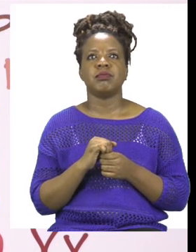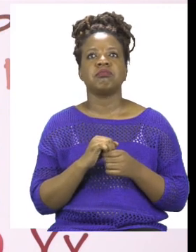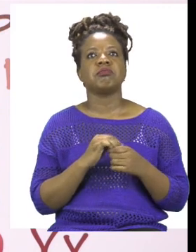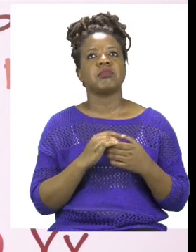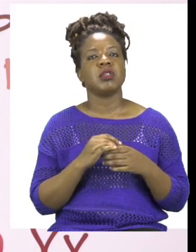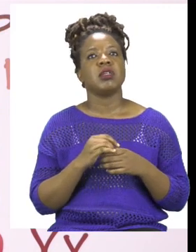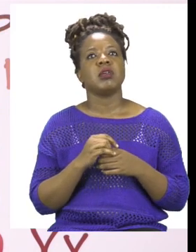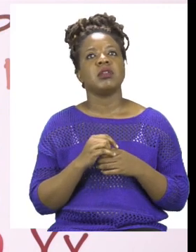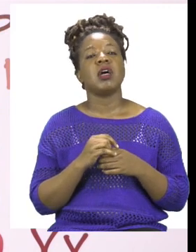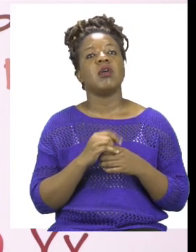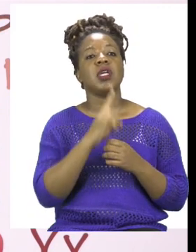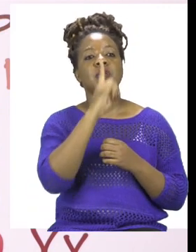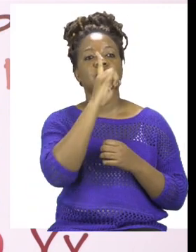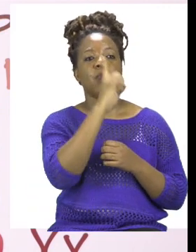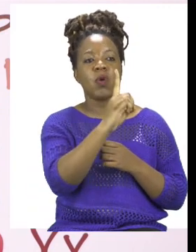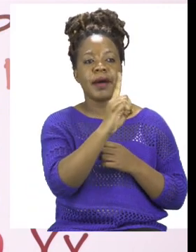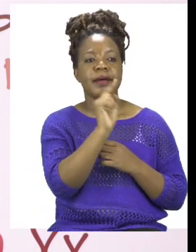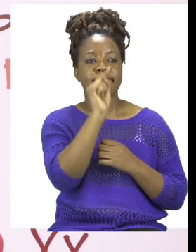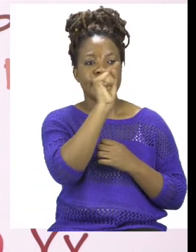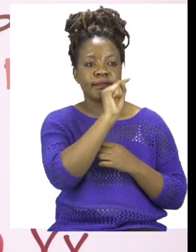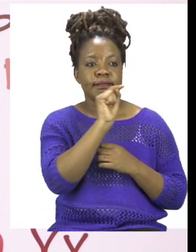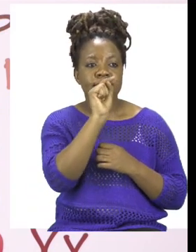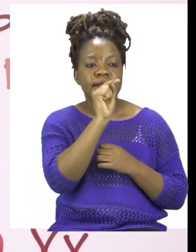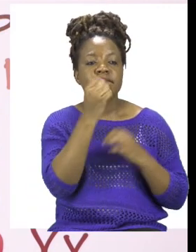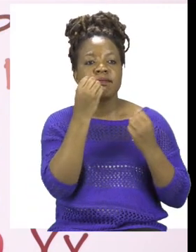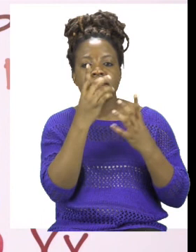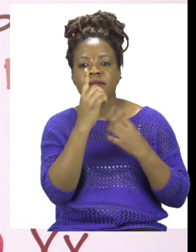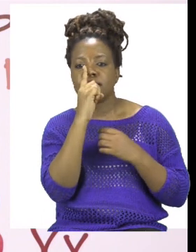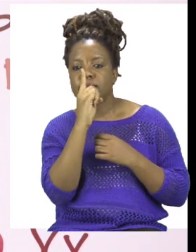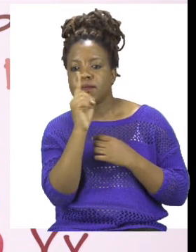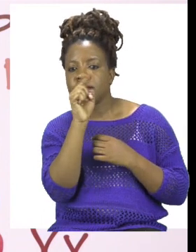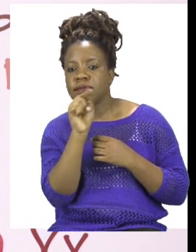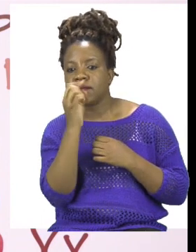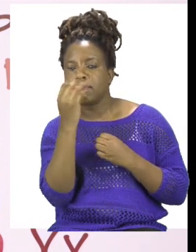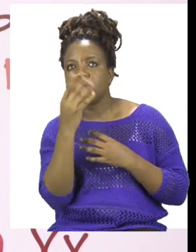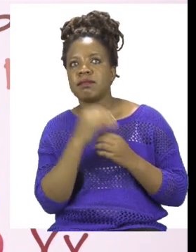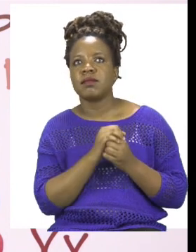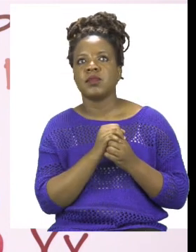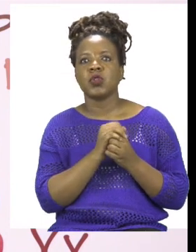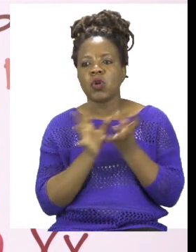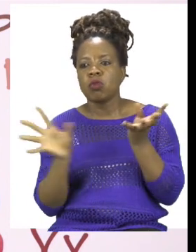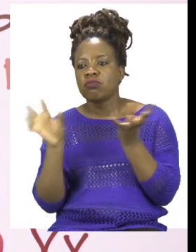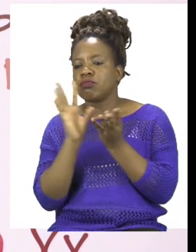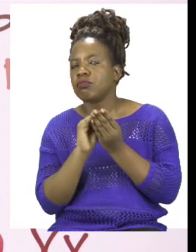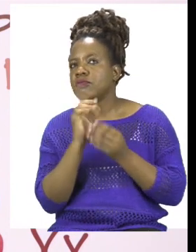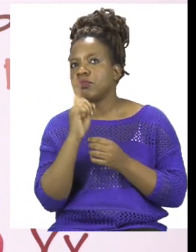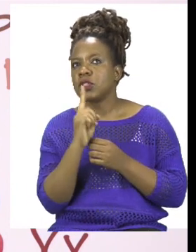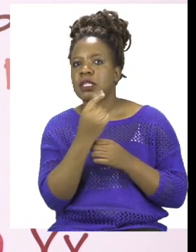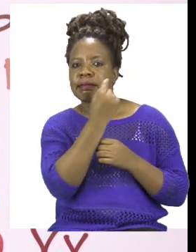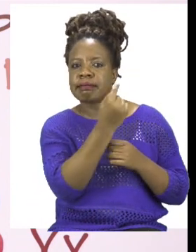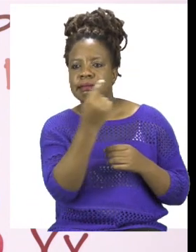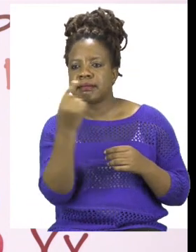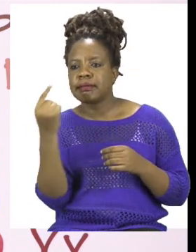one is to now count what is in each set. Not all the sets altogether. We already know